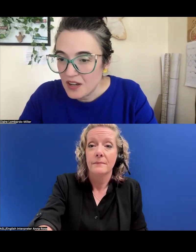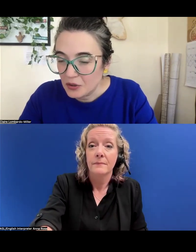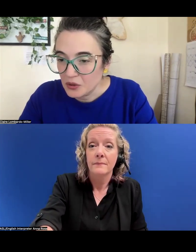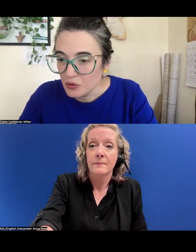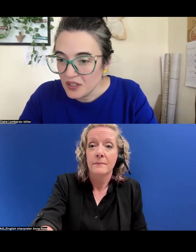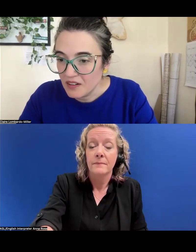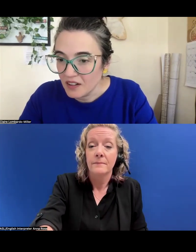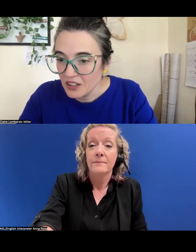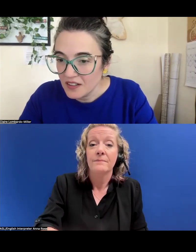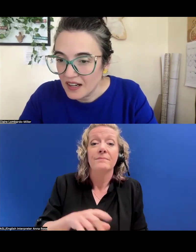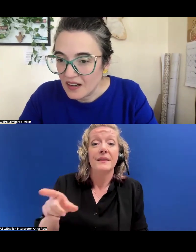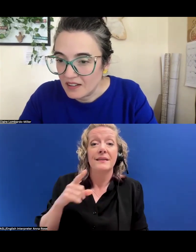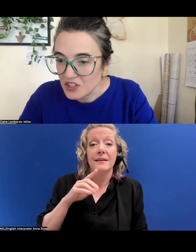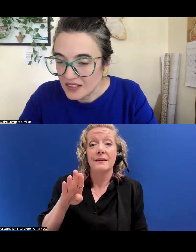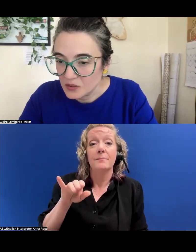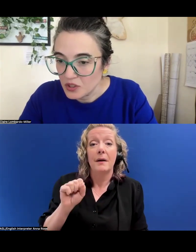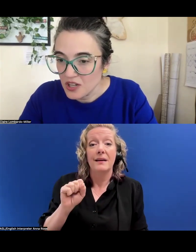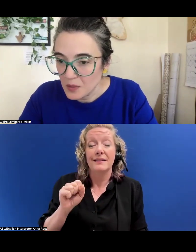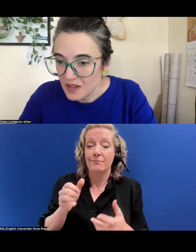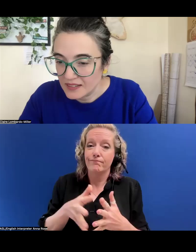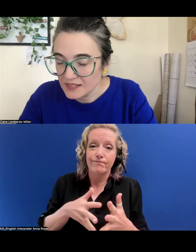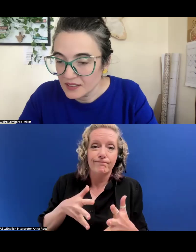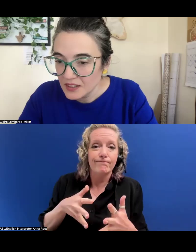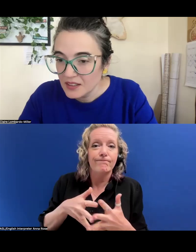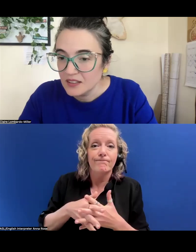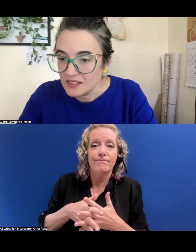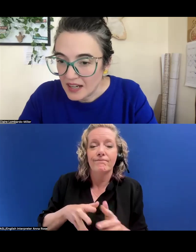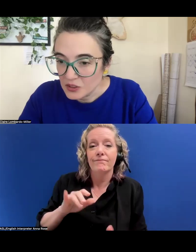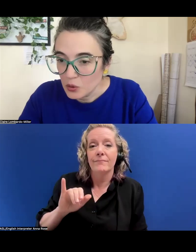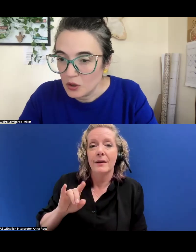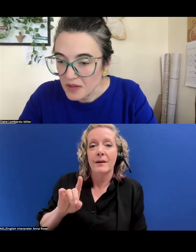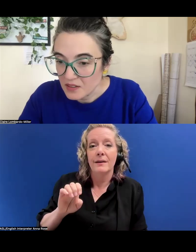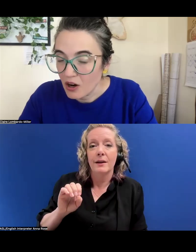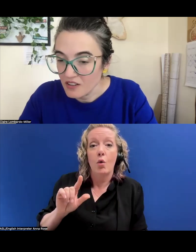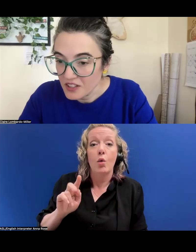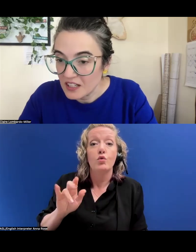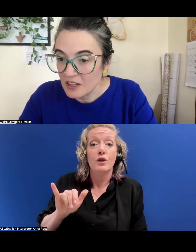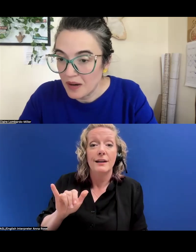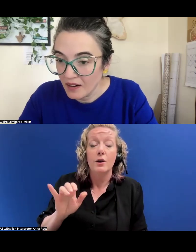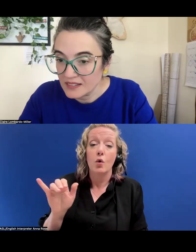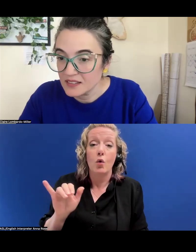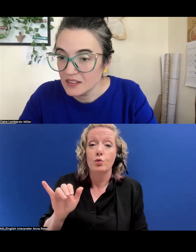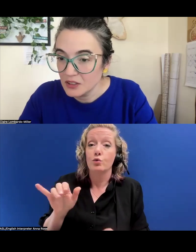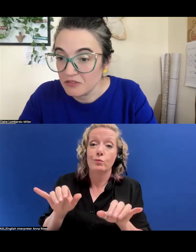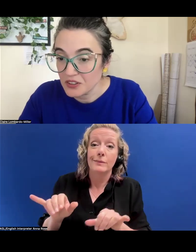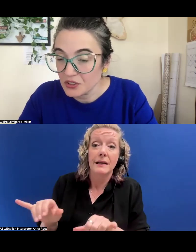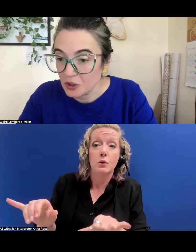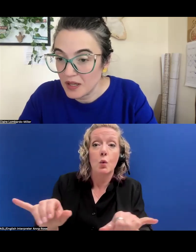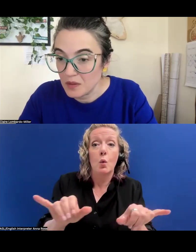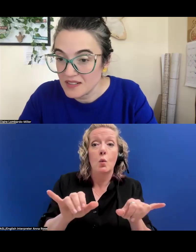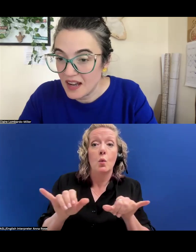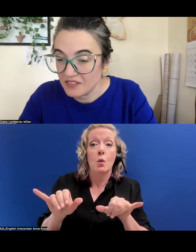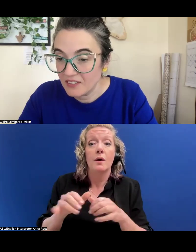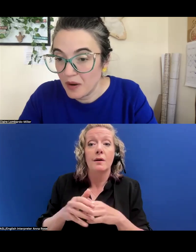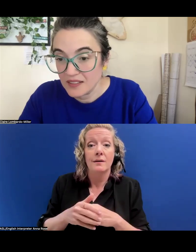Biases are not only rooted in our current ideologies, which shapes us, the status quo, which makes it harder for hearing parents who first learn their